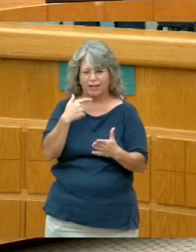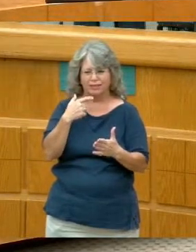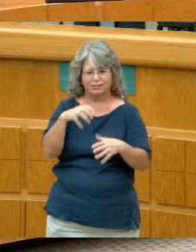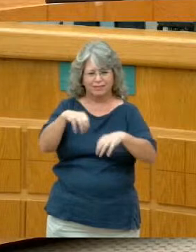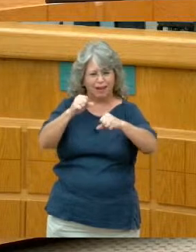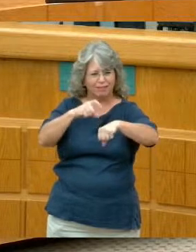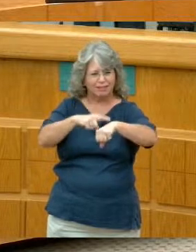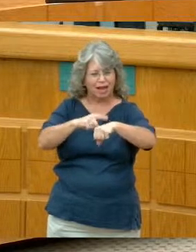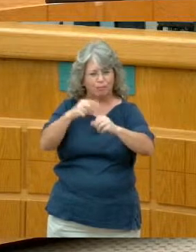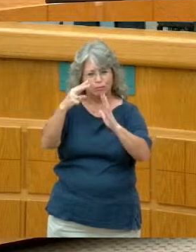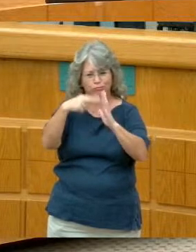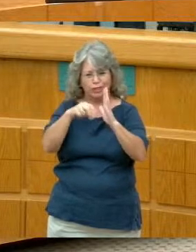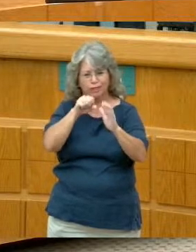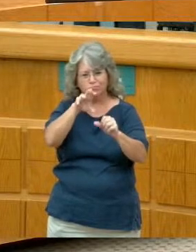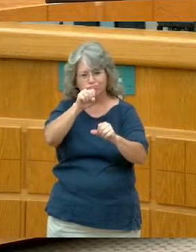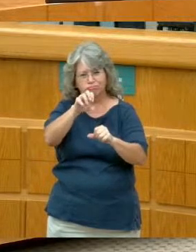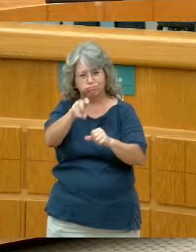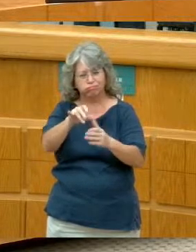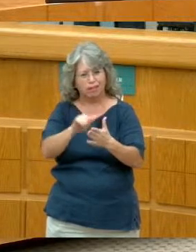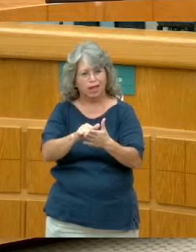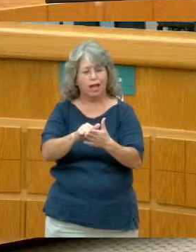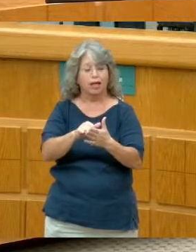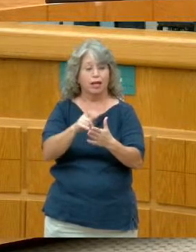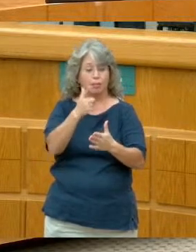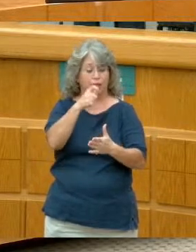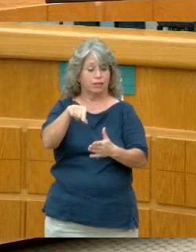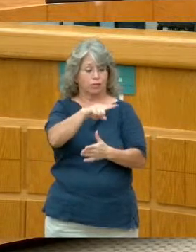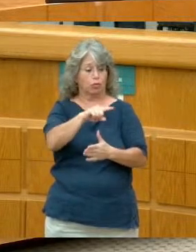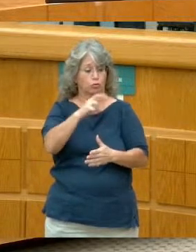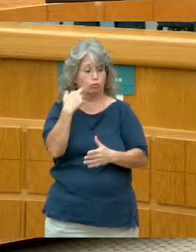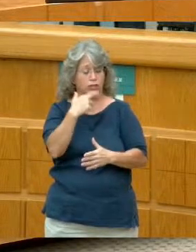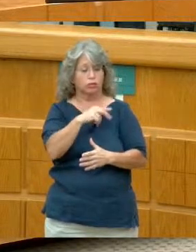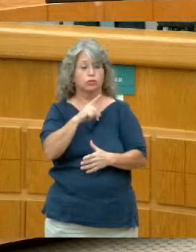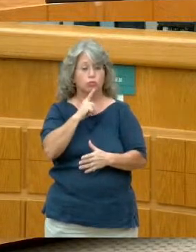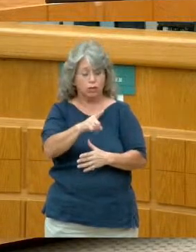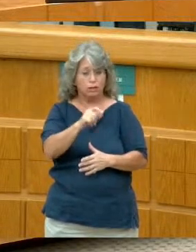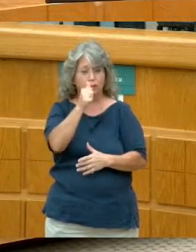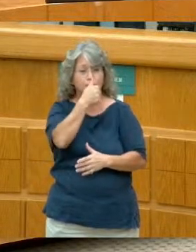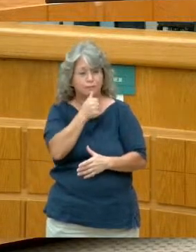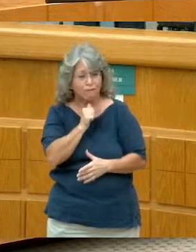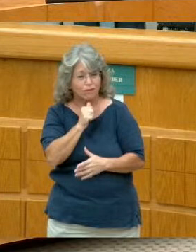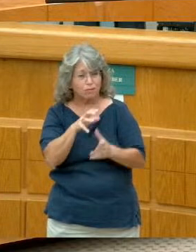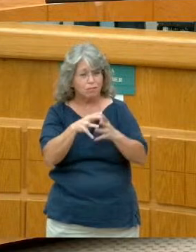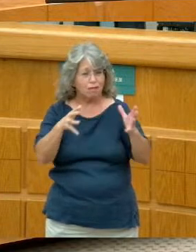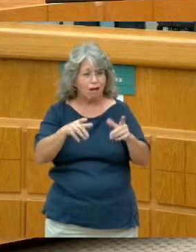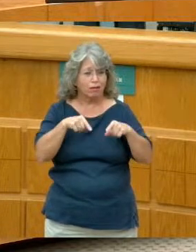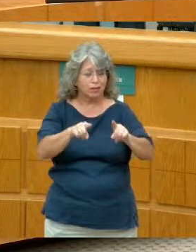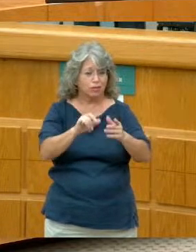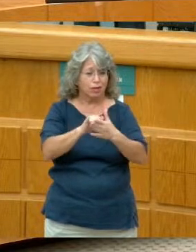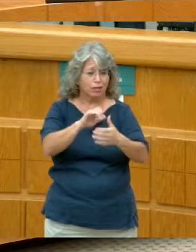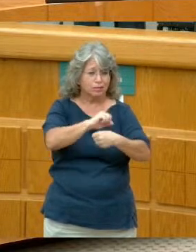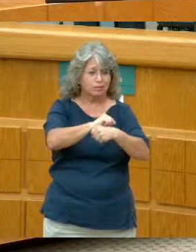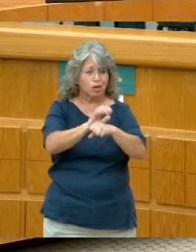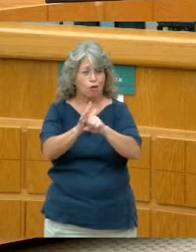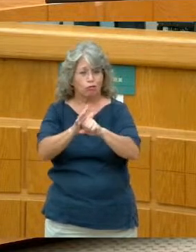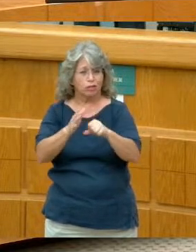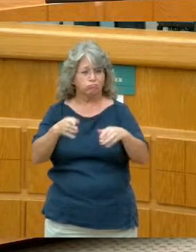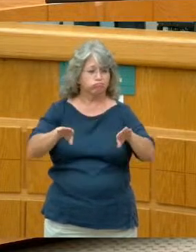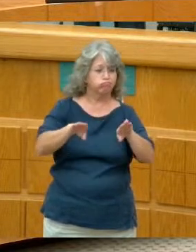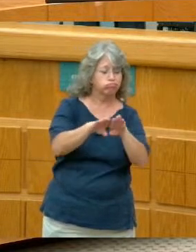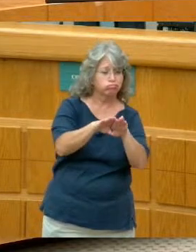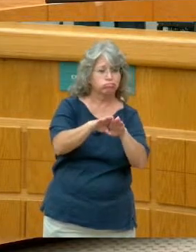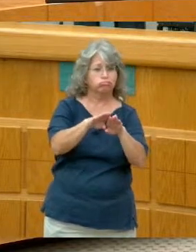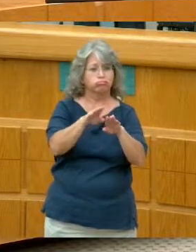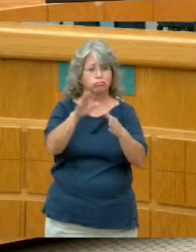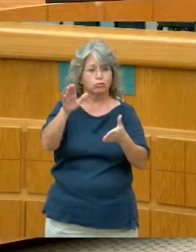to read all that? Well, these folks have really taken it on the chin during this COVID, and if we can do anything to help get traffic back into their